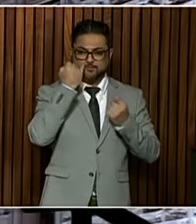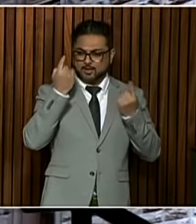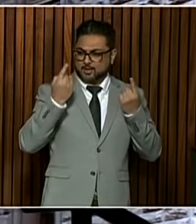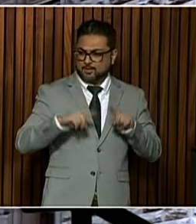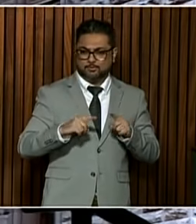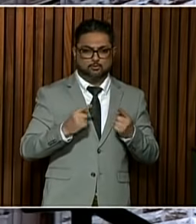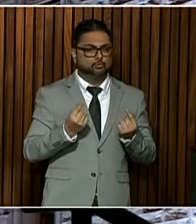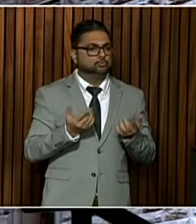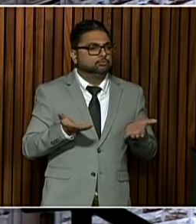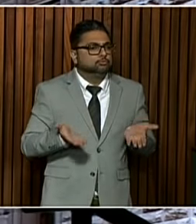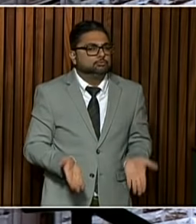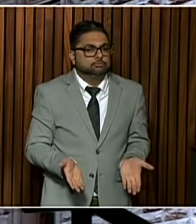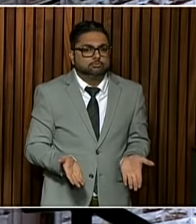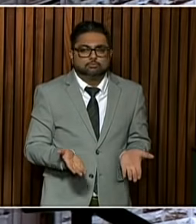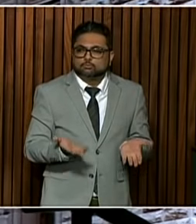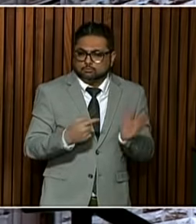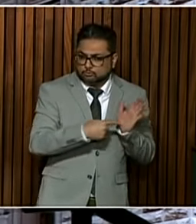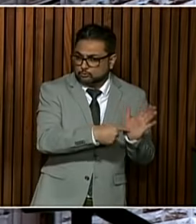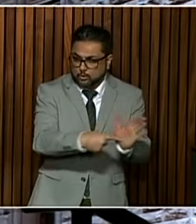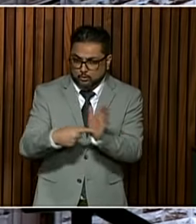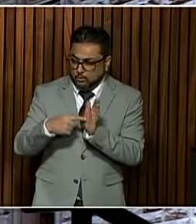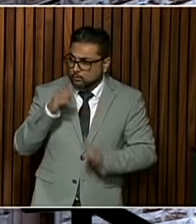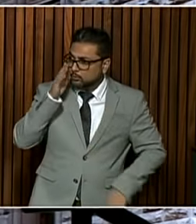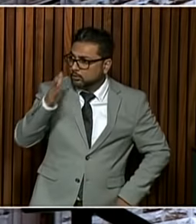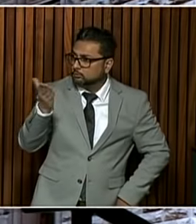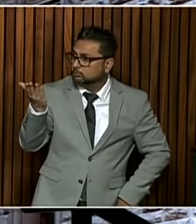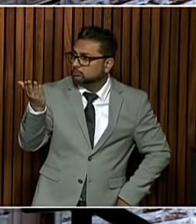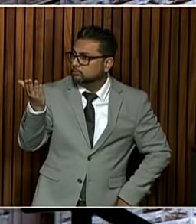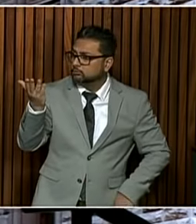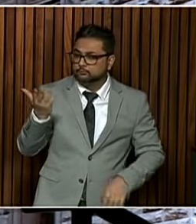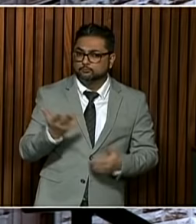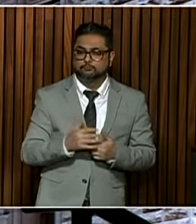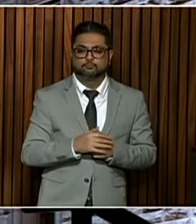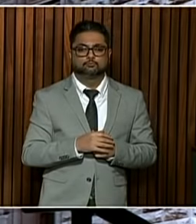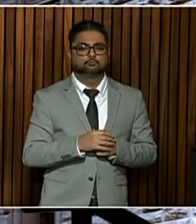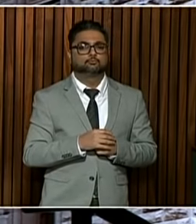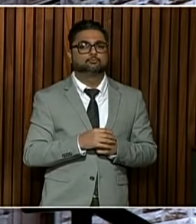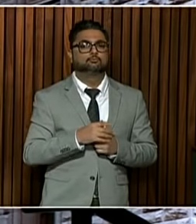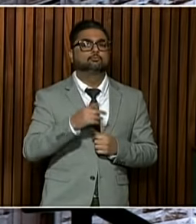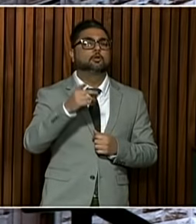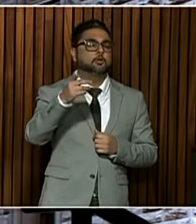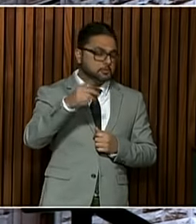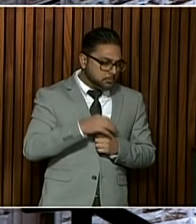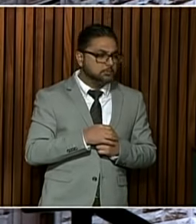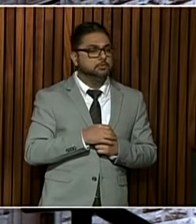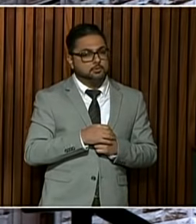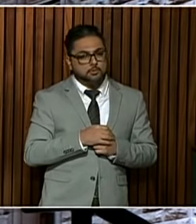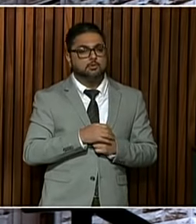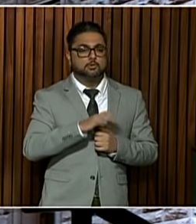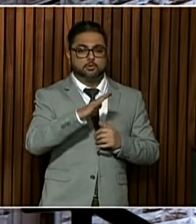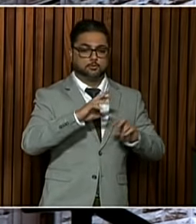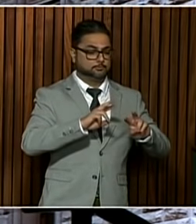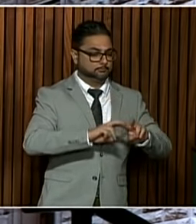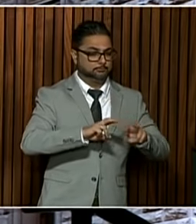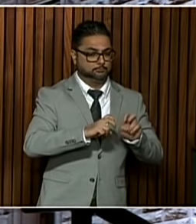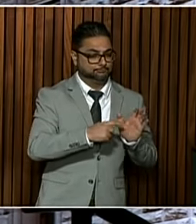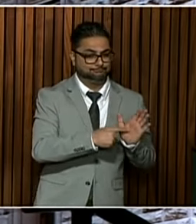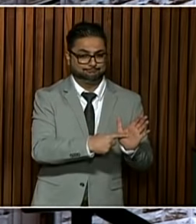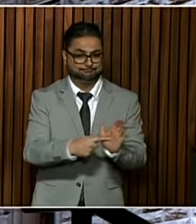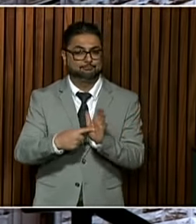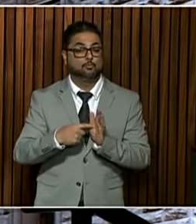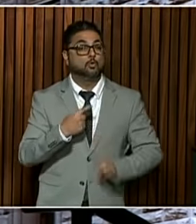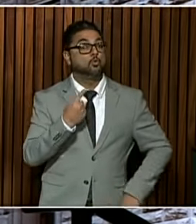We have been doing quite a bit of looking at modeling over a while now, not just one model, a number of models. We have used our Public